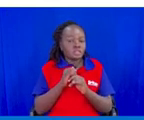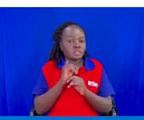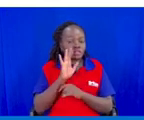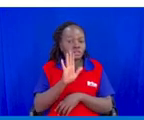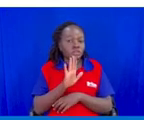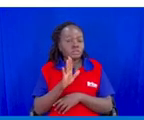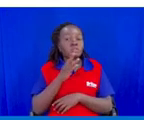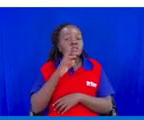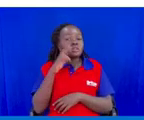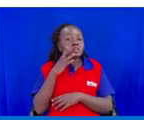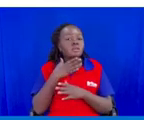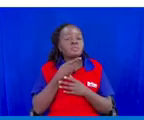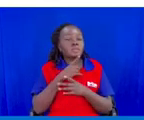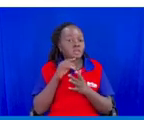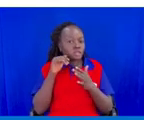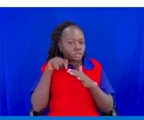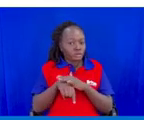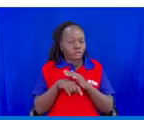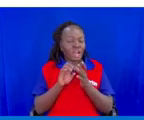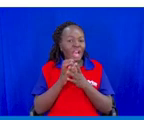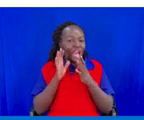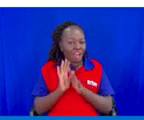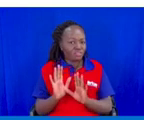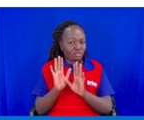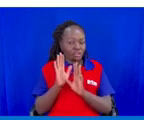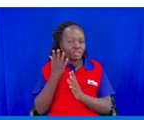and then you should avoid volatile asset classes.